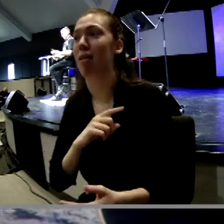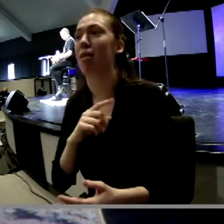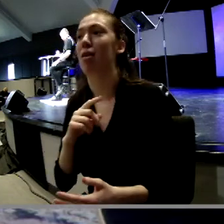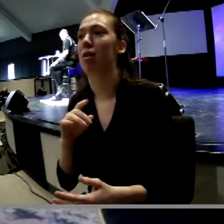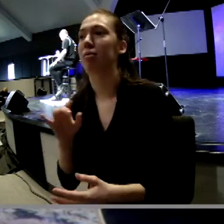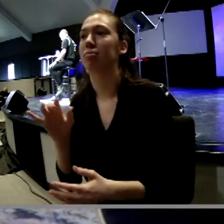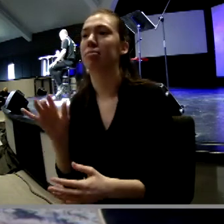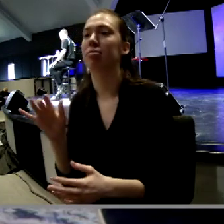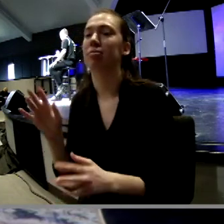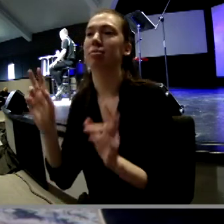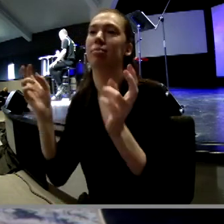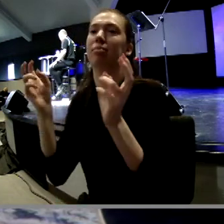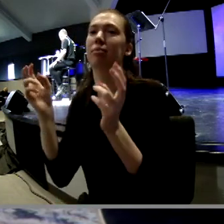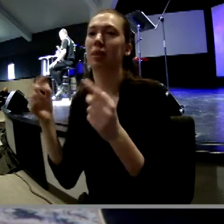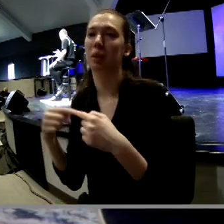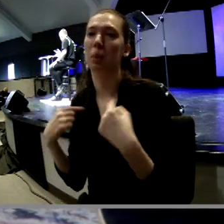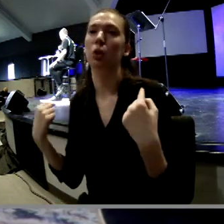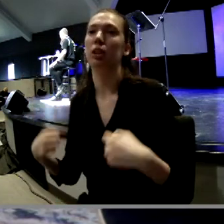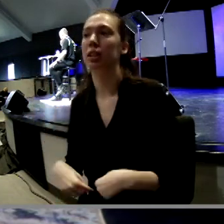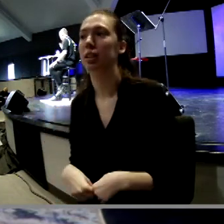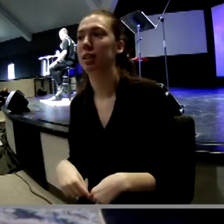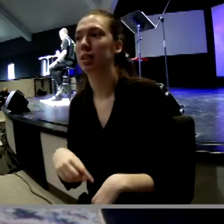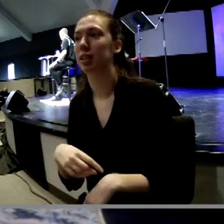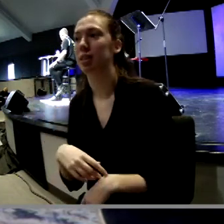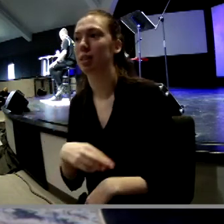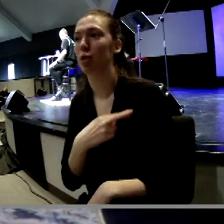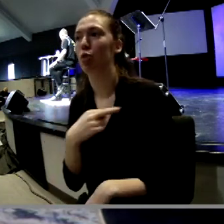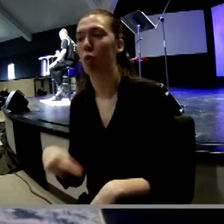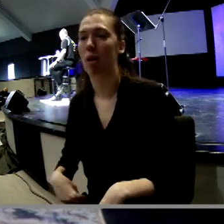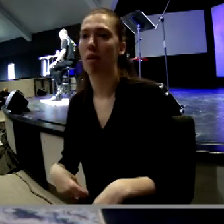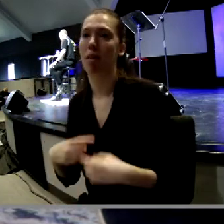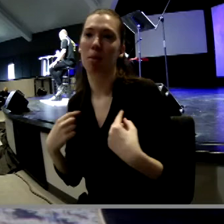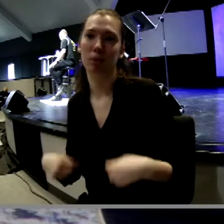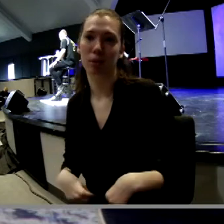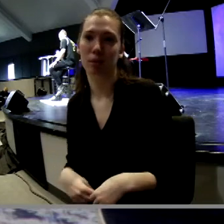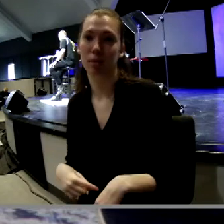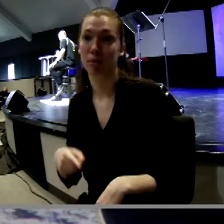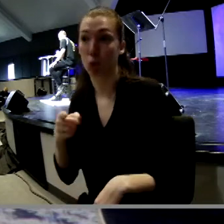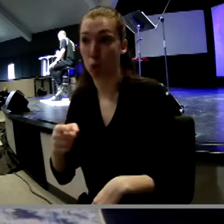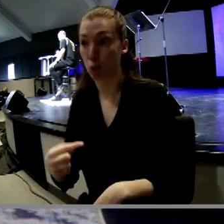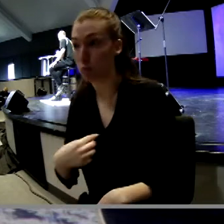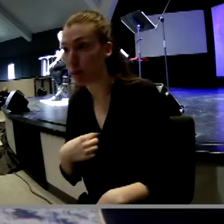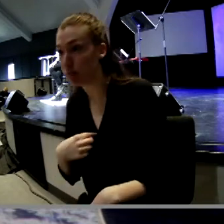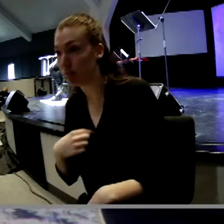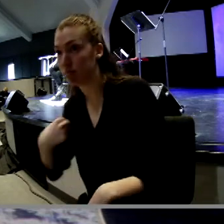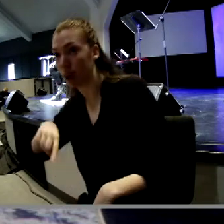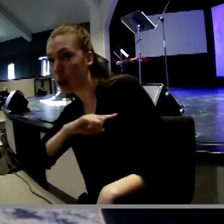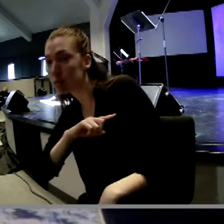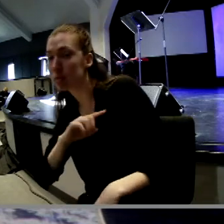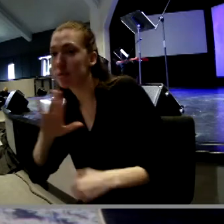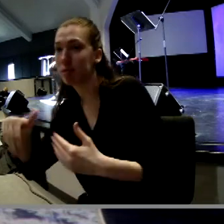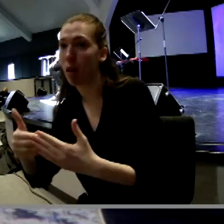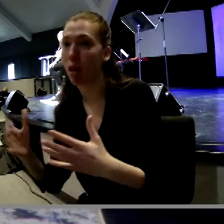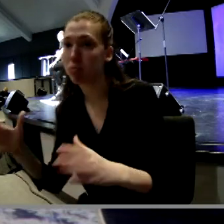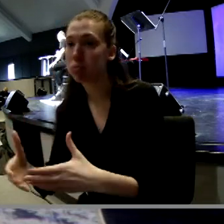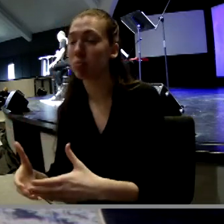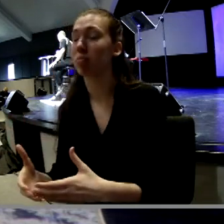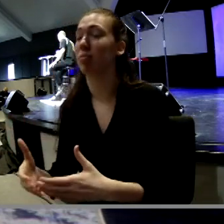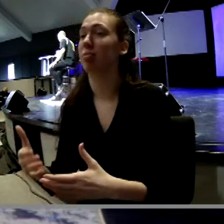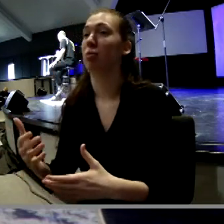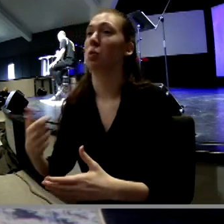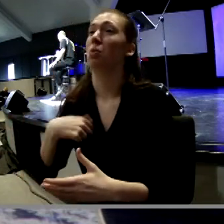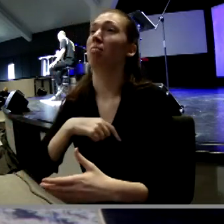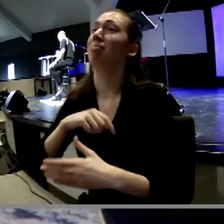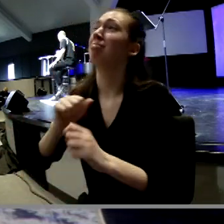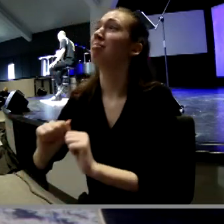what scripture says. We, you, me, us, are a royal priesthood offering spiritual sacrifices